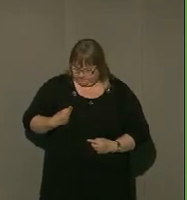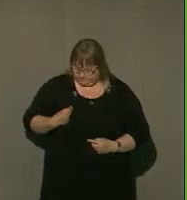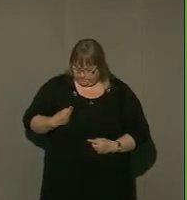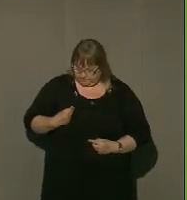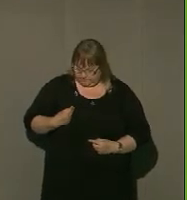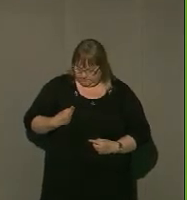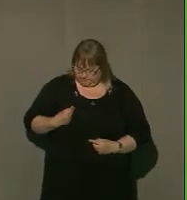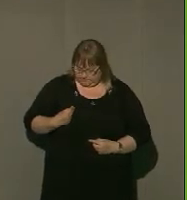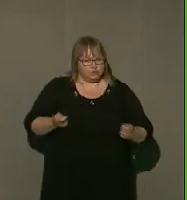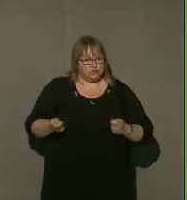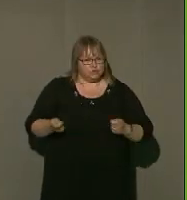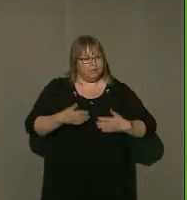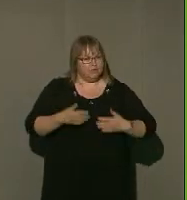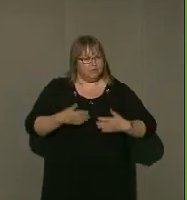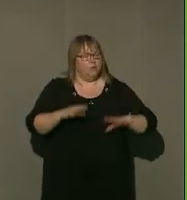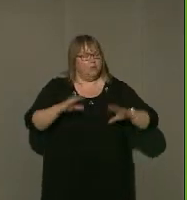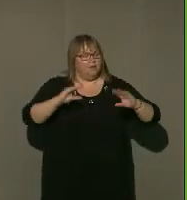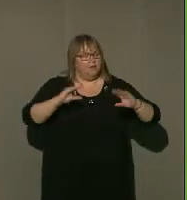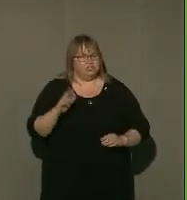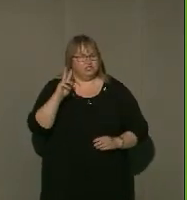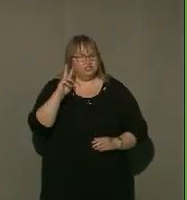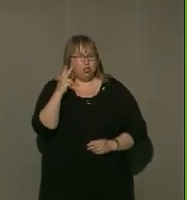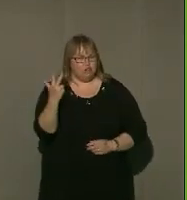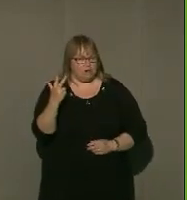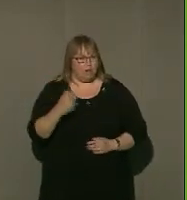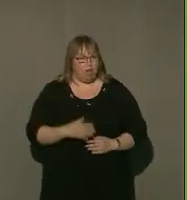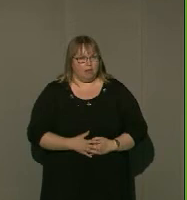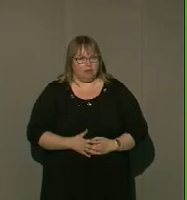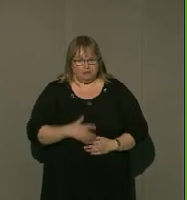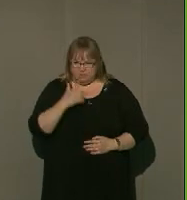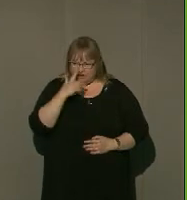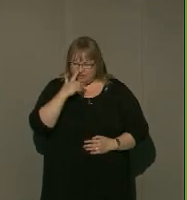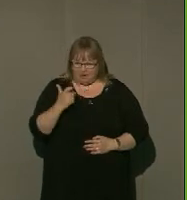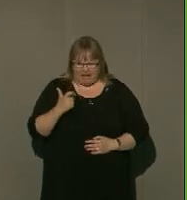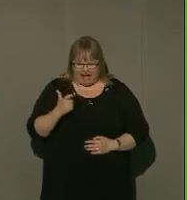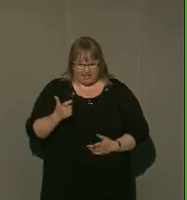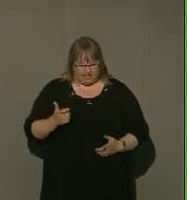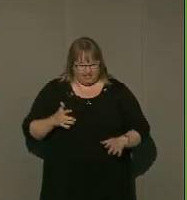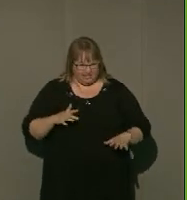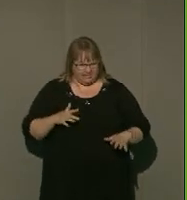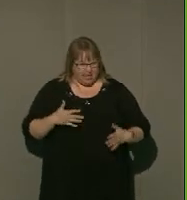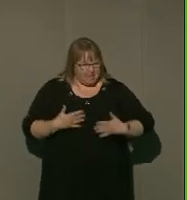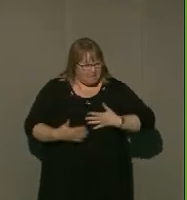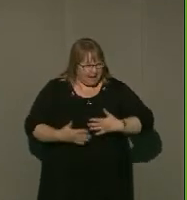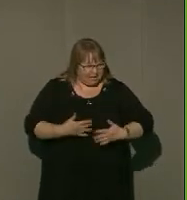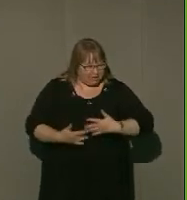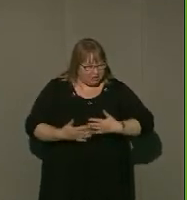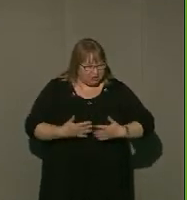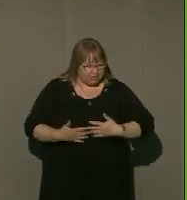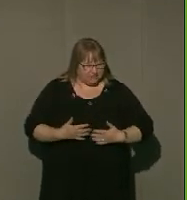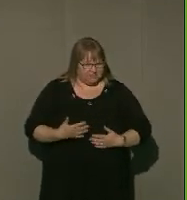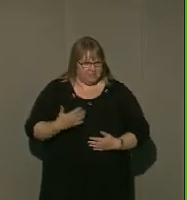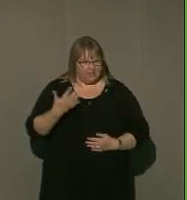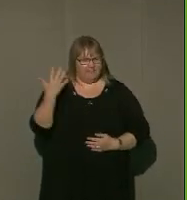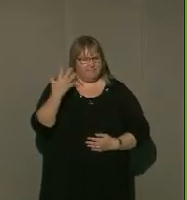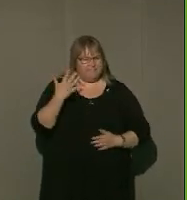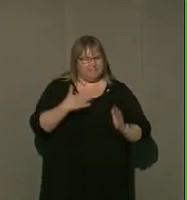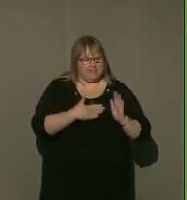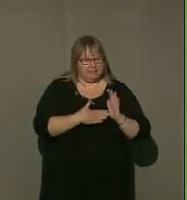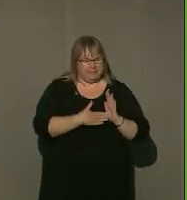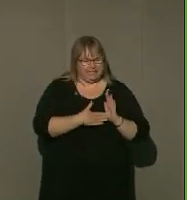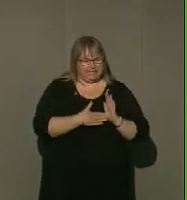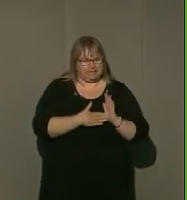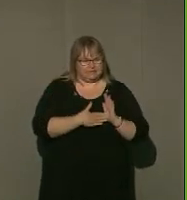session, which finishes at 3 o'clock, so I think we can manage that, all of us. So in 15 minutes, we're going to sort out